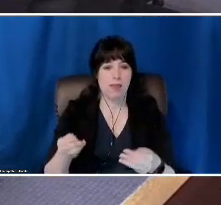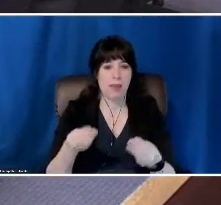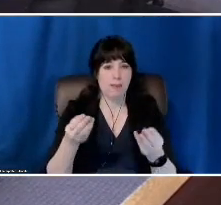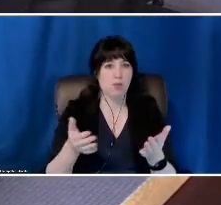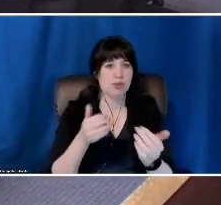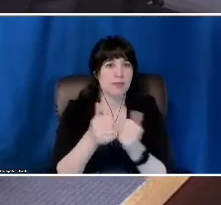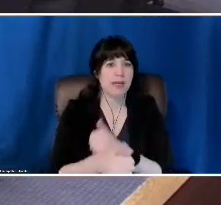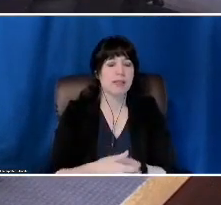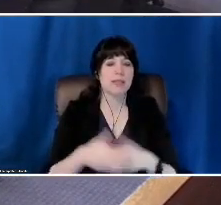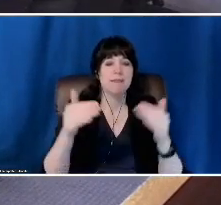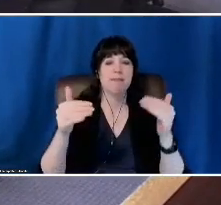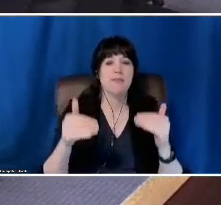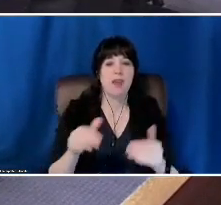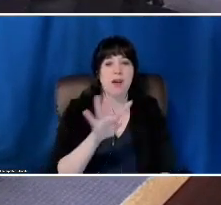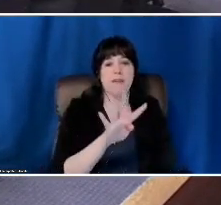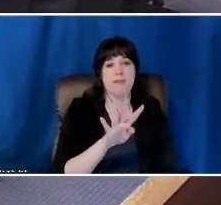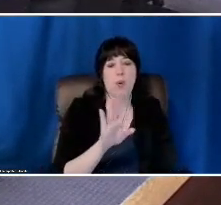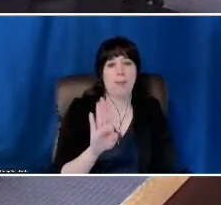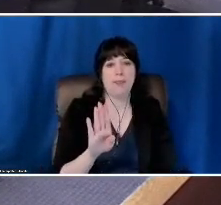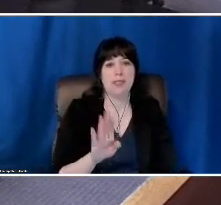Item 4B.